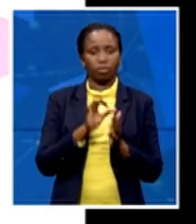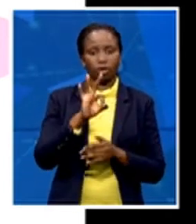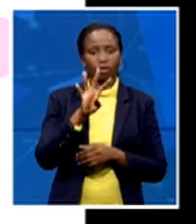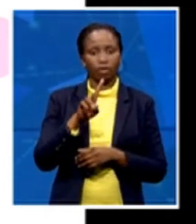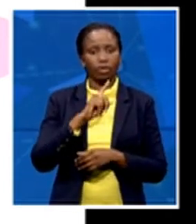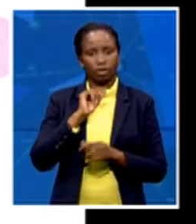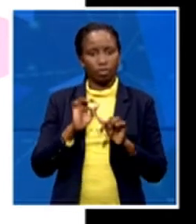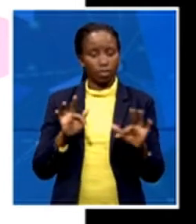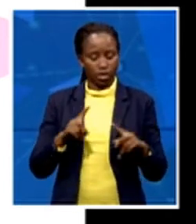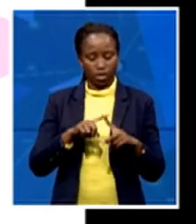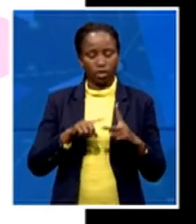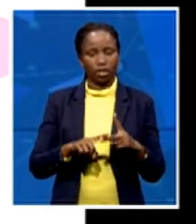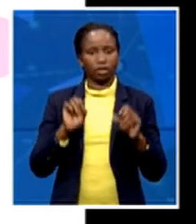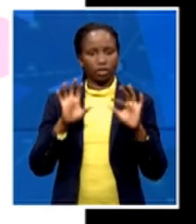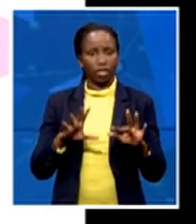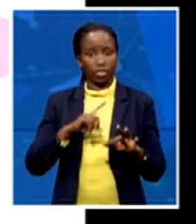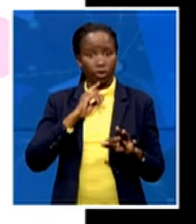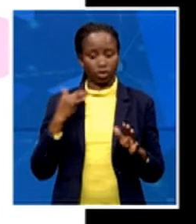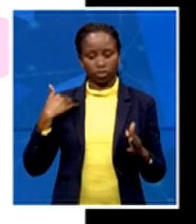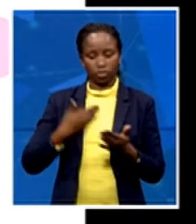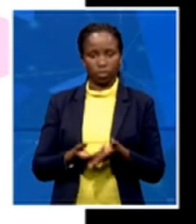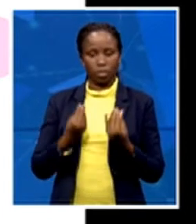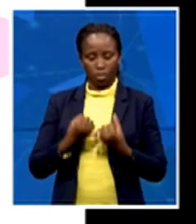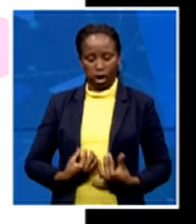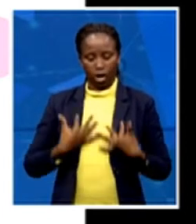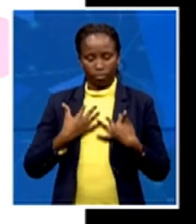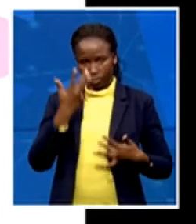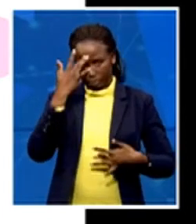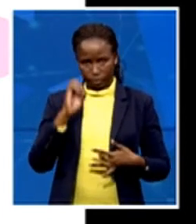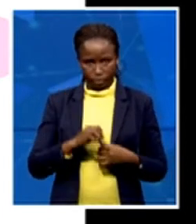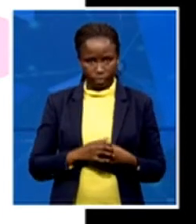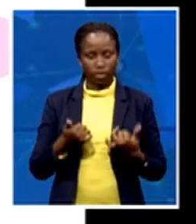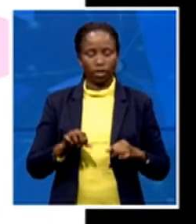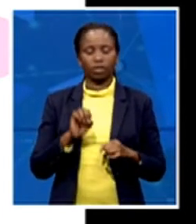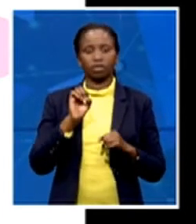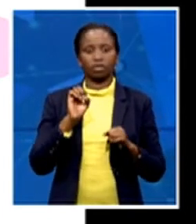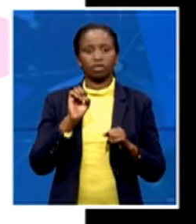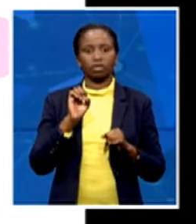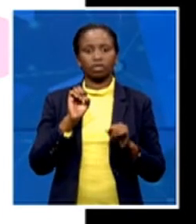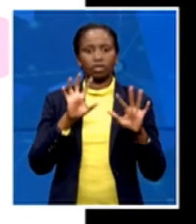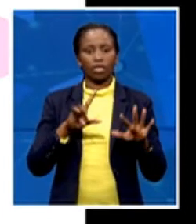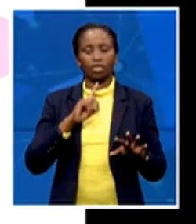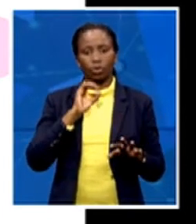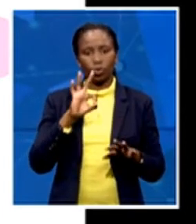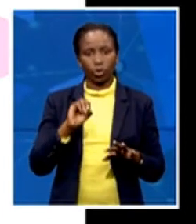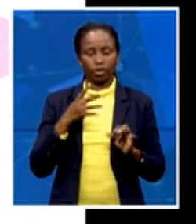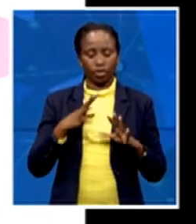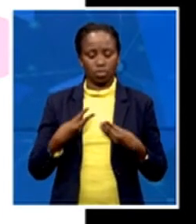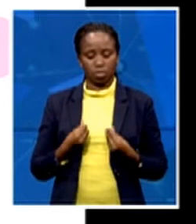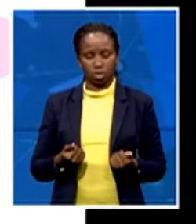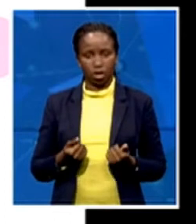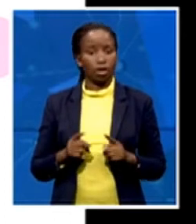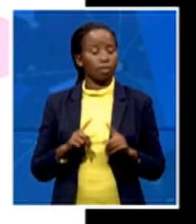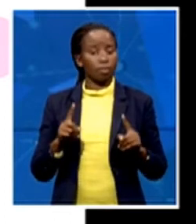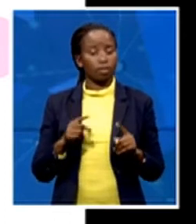had infections. 10,013 has recovered more than 98%. Unfortunately, we've lost 136 staff